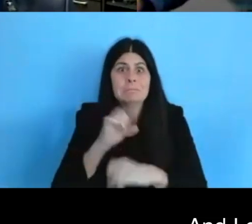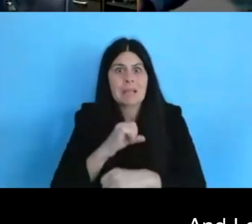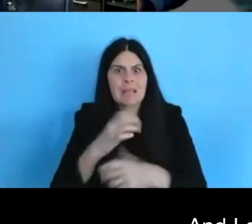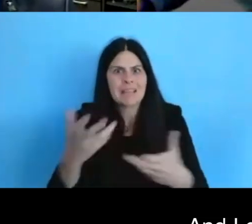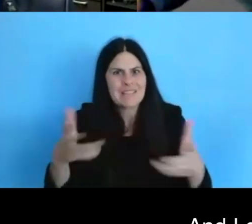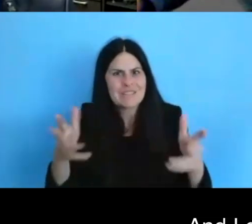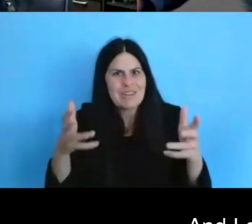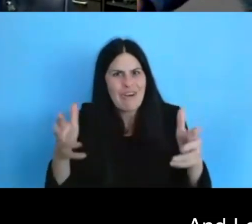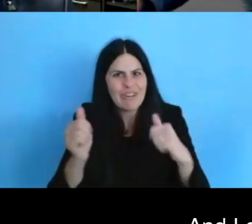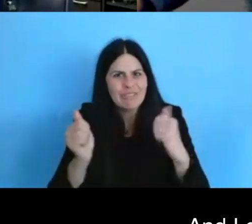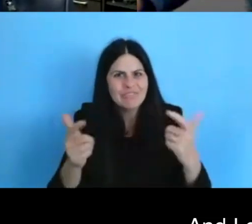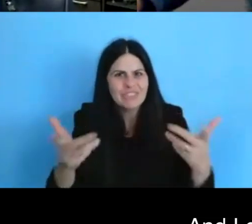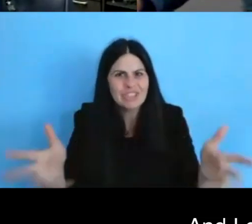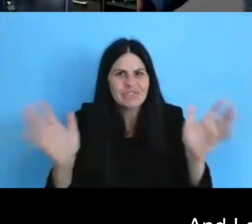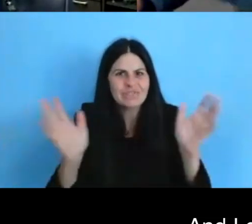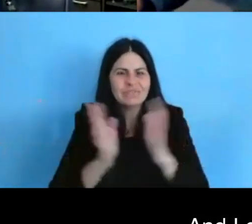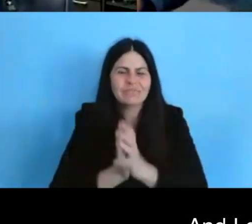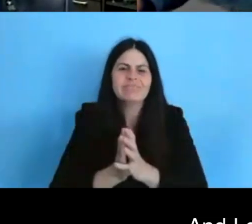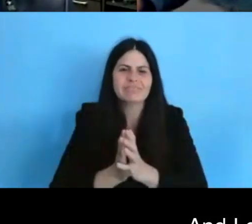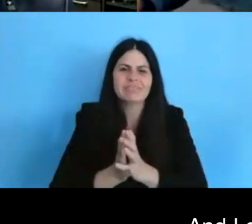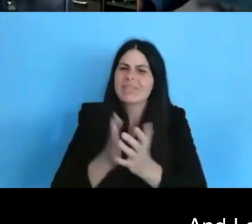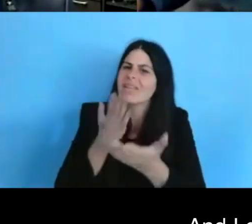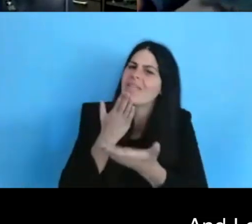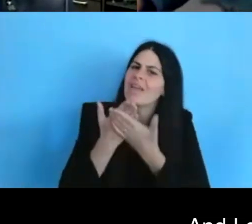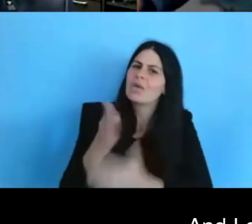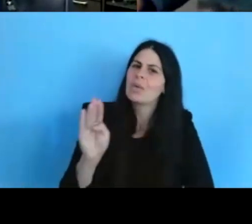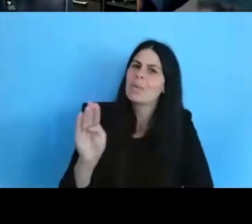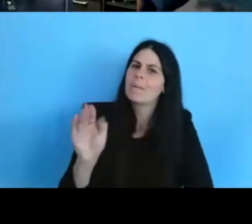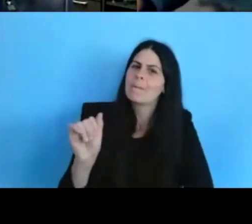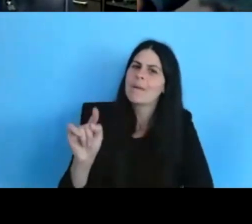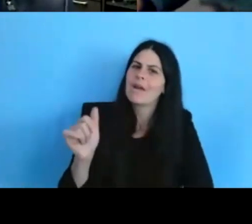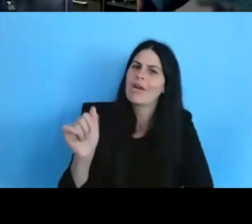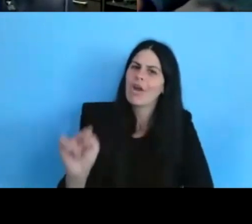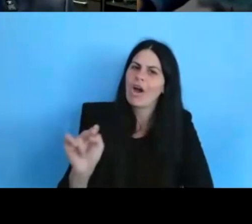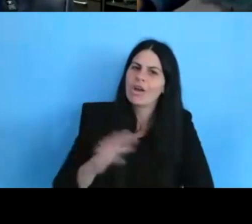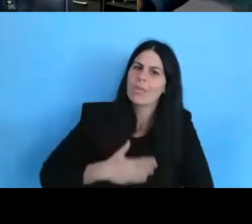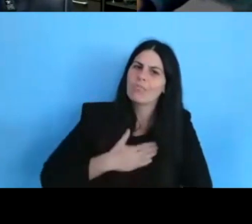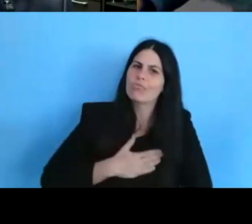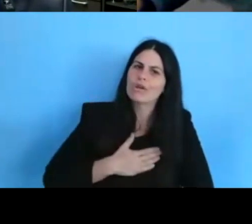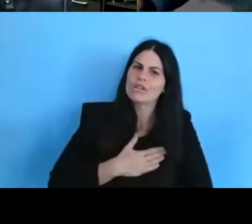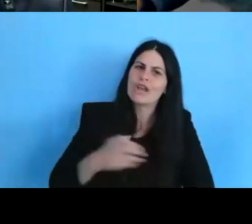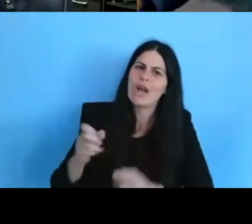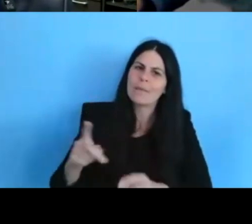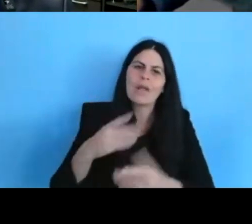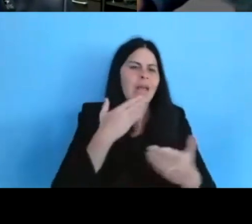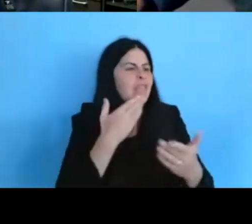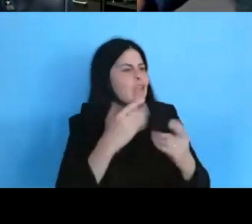all. Thank you, Tom. Appreciate the opportunity. Thanks, My team. pleasure. Appreciate it.